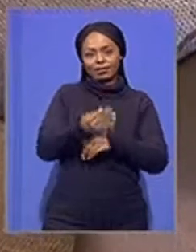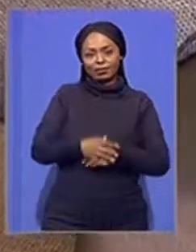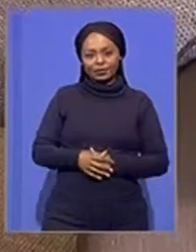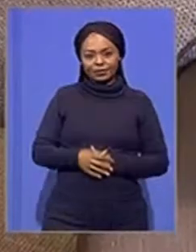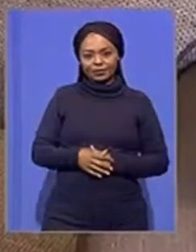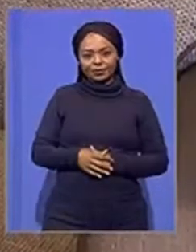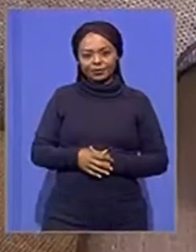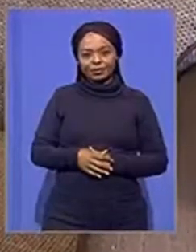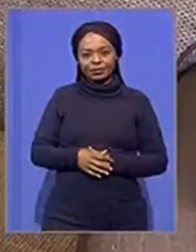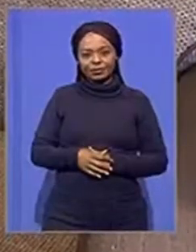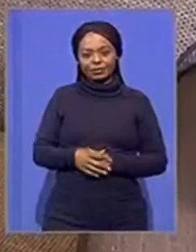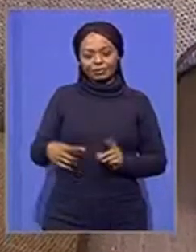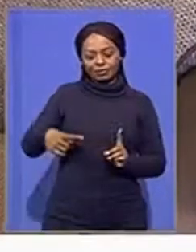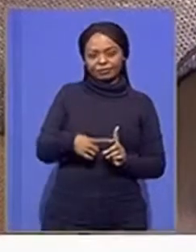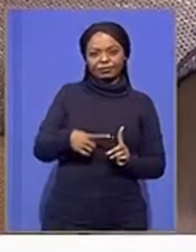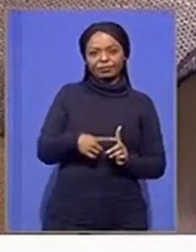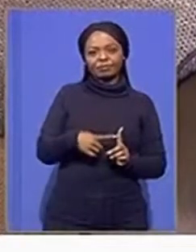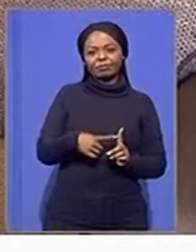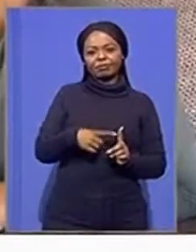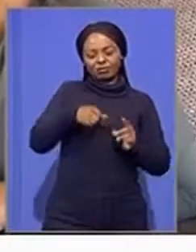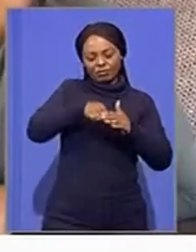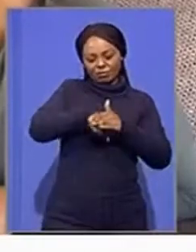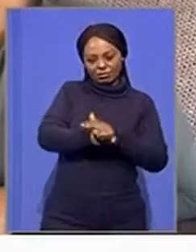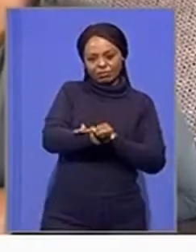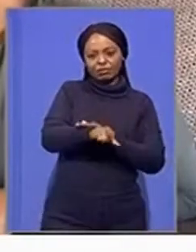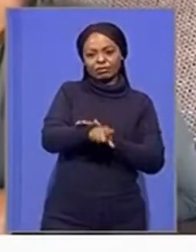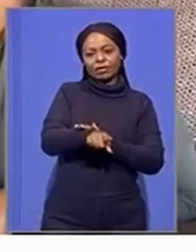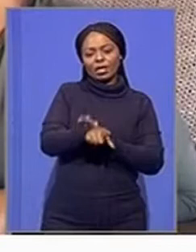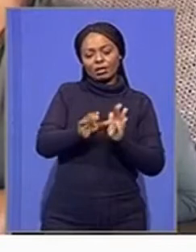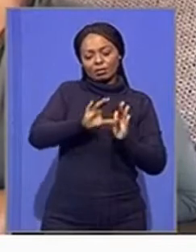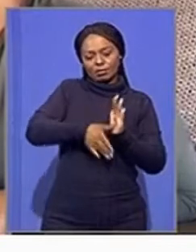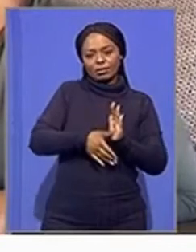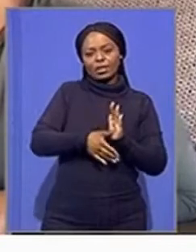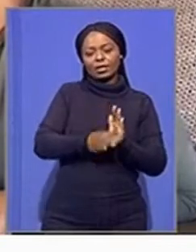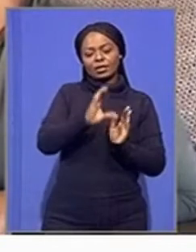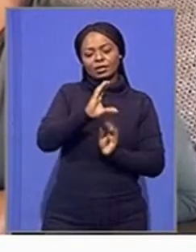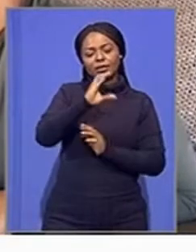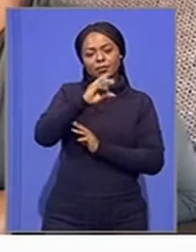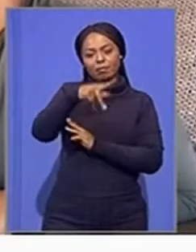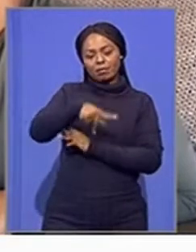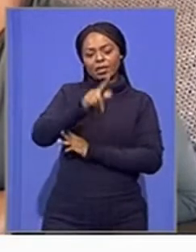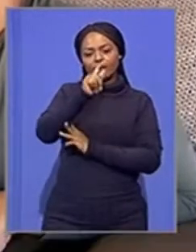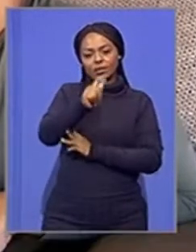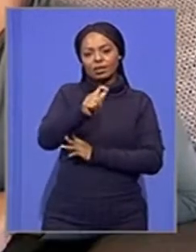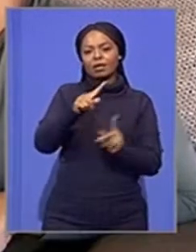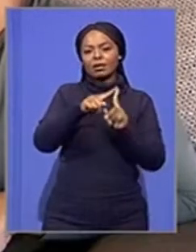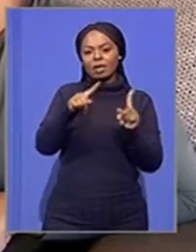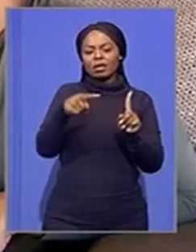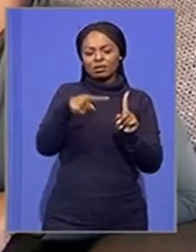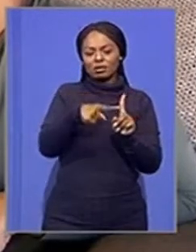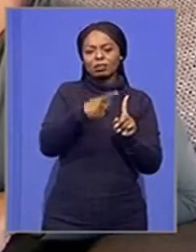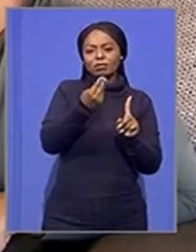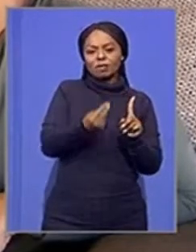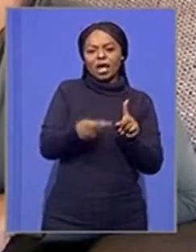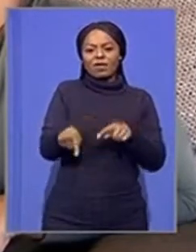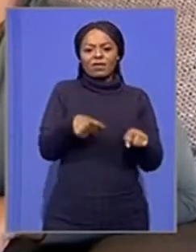Phetogo Molale o belehilwe ka bohloko bo sa tlwaelehang le ha fela ho le jwalo ke moshanyana ya thabileng ya mahlahahlaha. Ditsebi